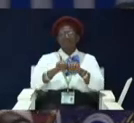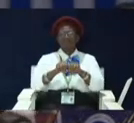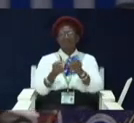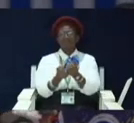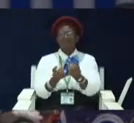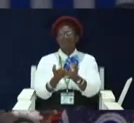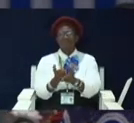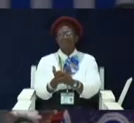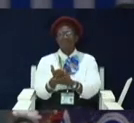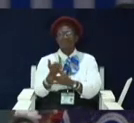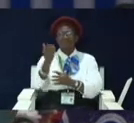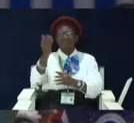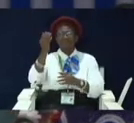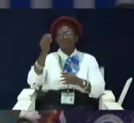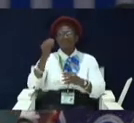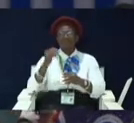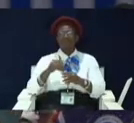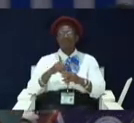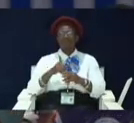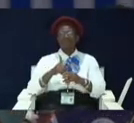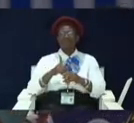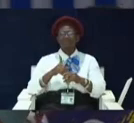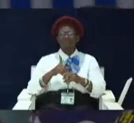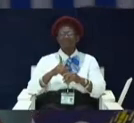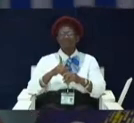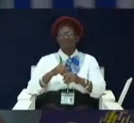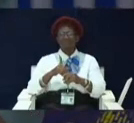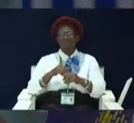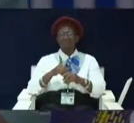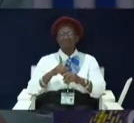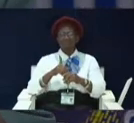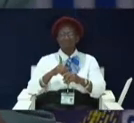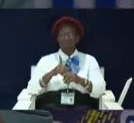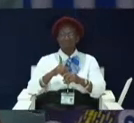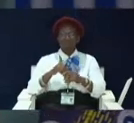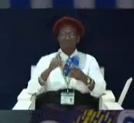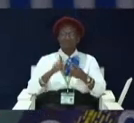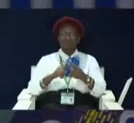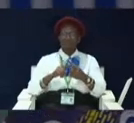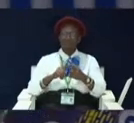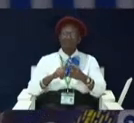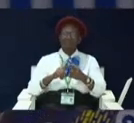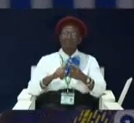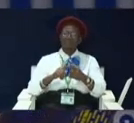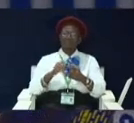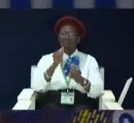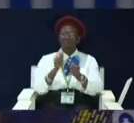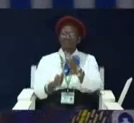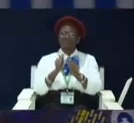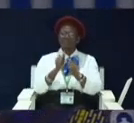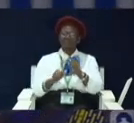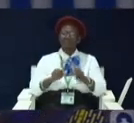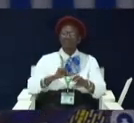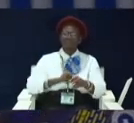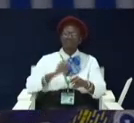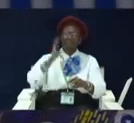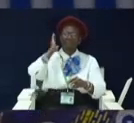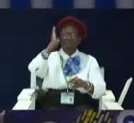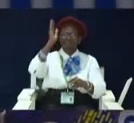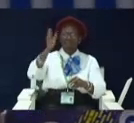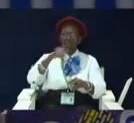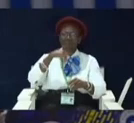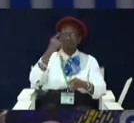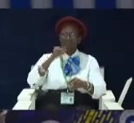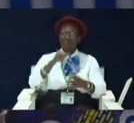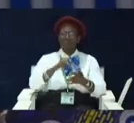soso pato to se pataki fun o, to which I'm going to say it is done. E